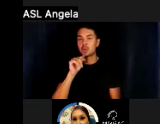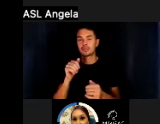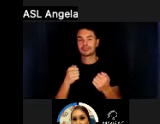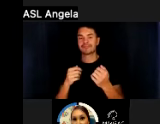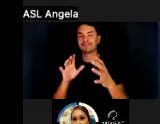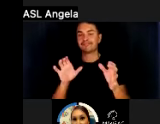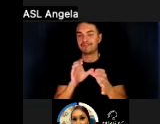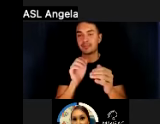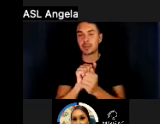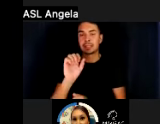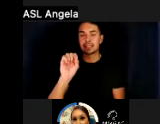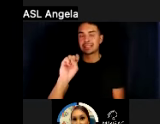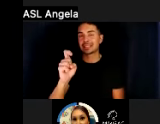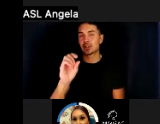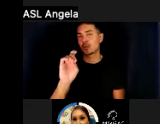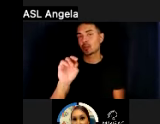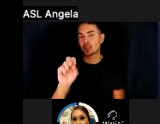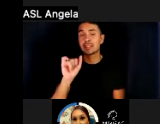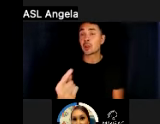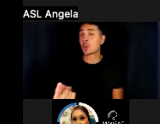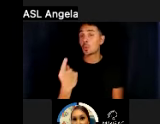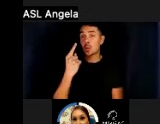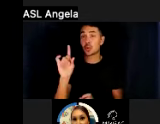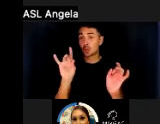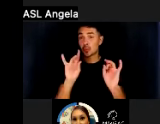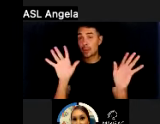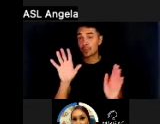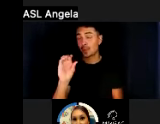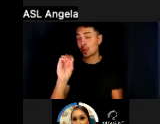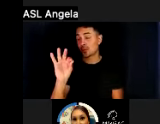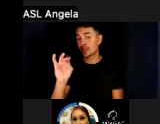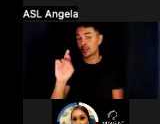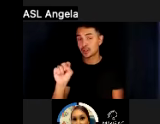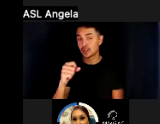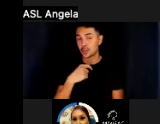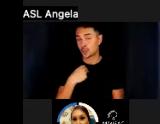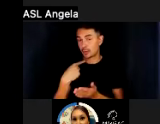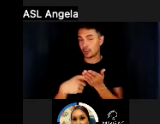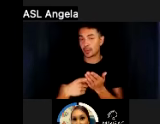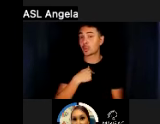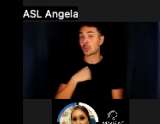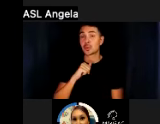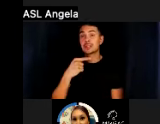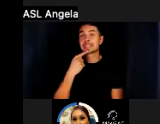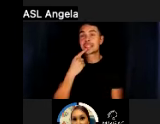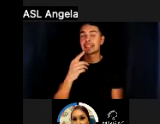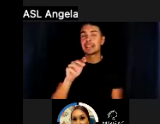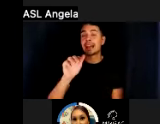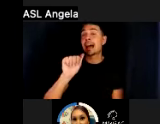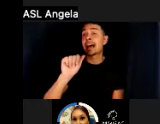like the one crime that we talk about offenders in this way. We don't say the alleged,